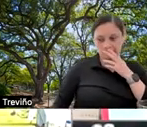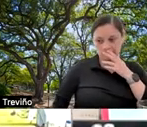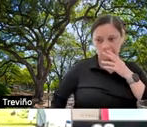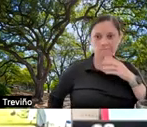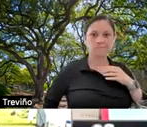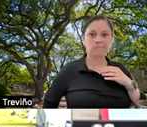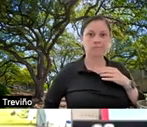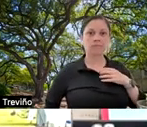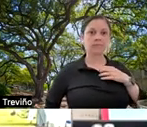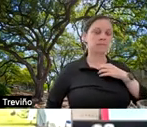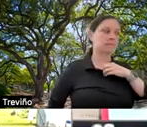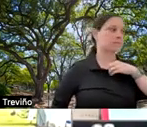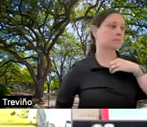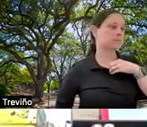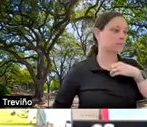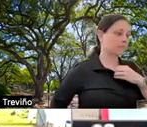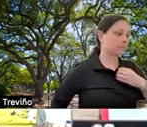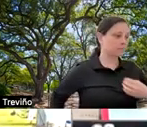one more minute before I start.